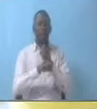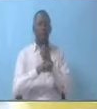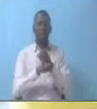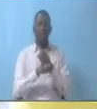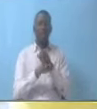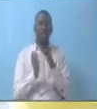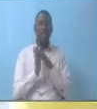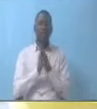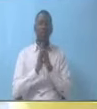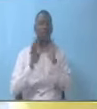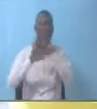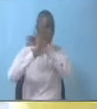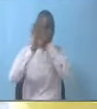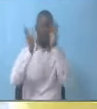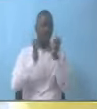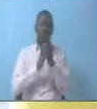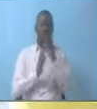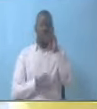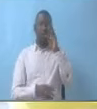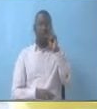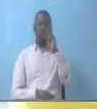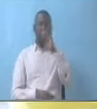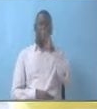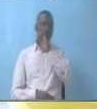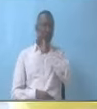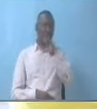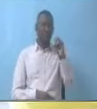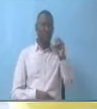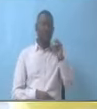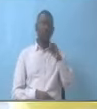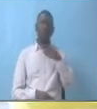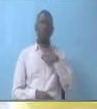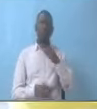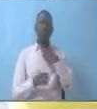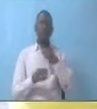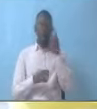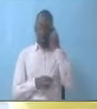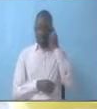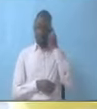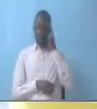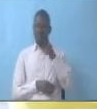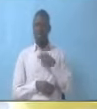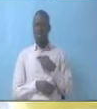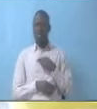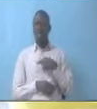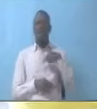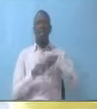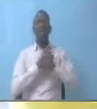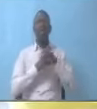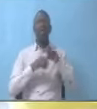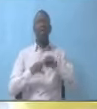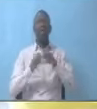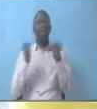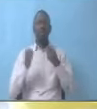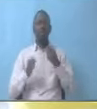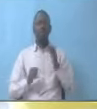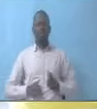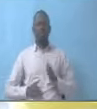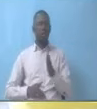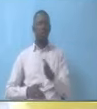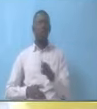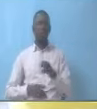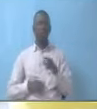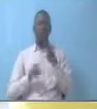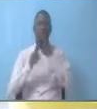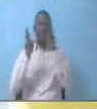decrees that I was aware of and considered to be in violation of fundamental human rights. Dal dina fi garay tamen borom degree wala loi yu no nga